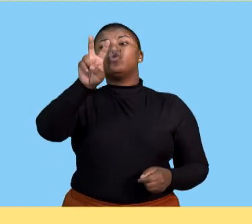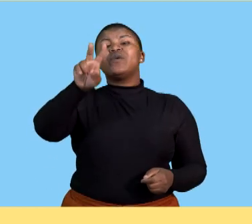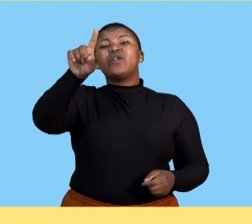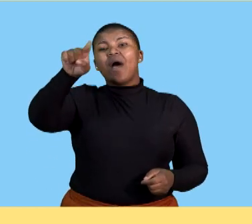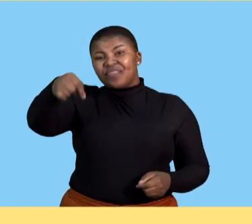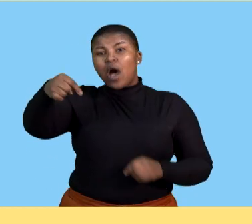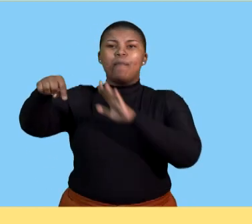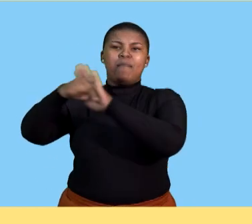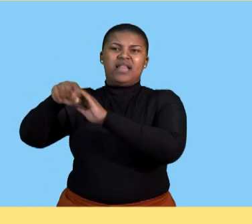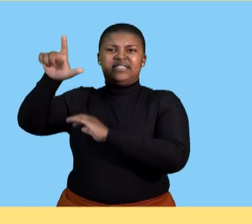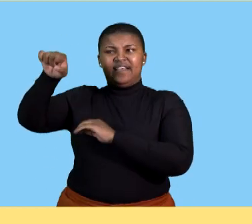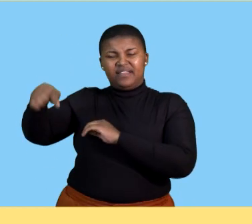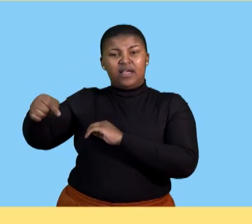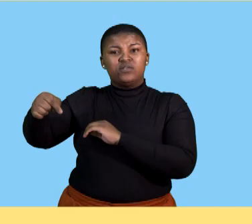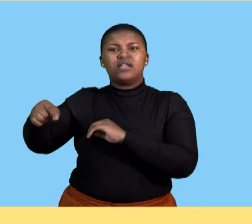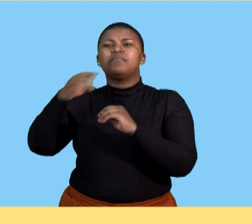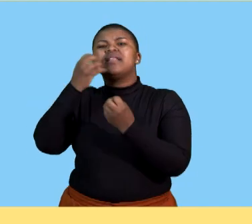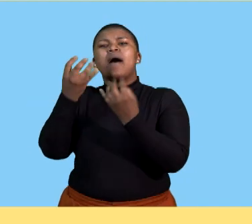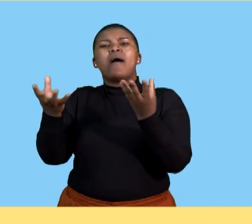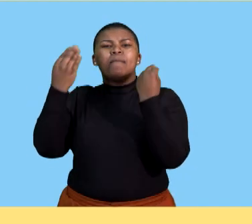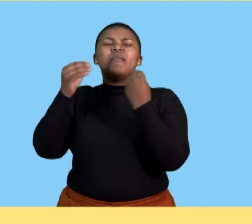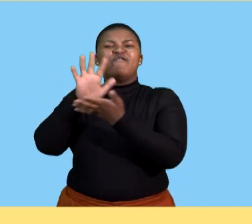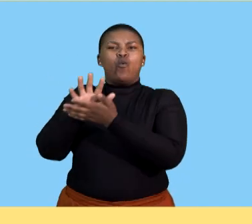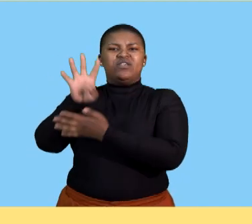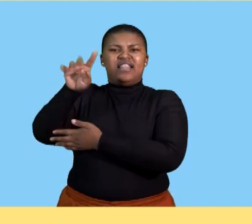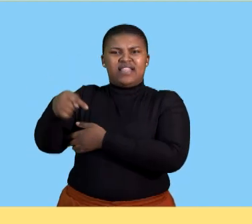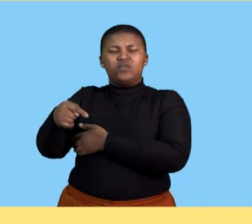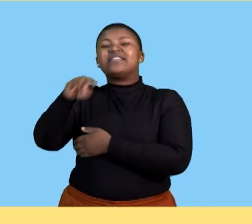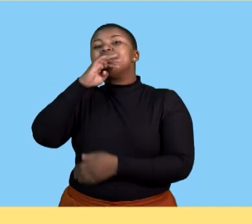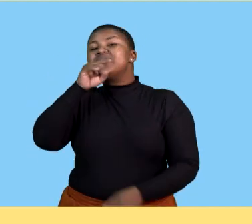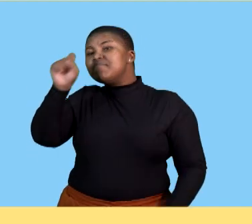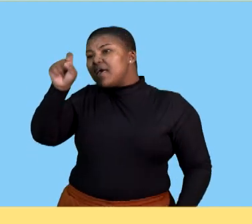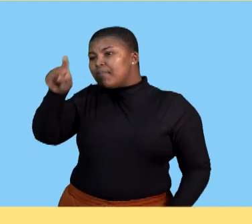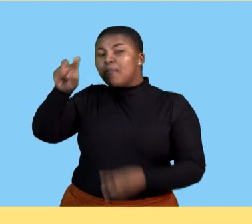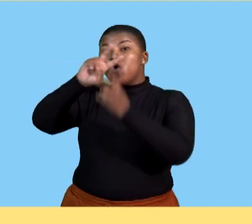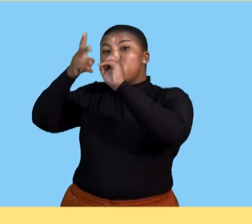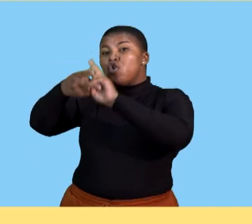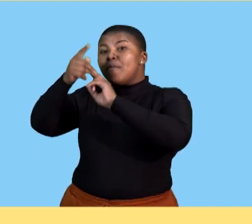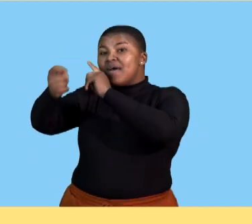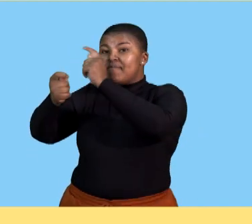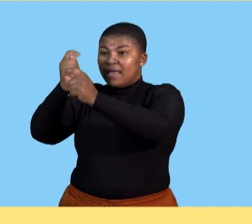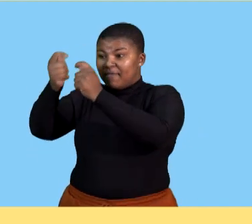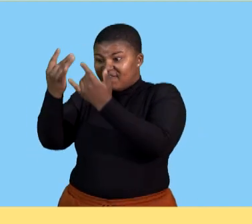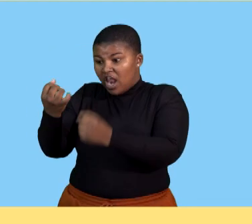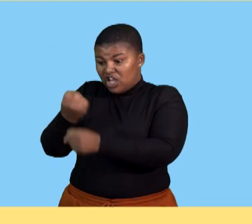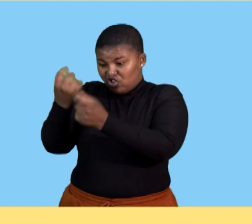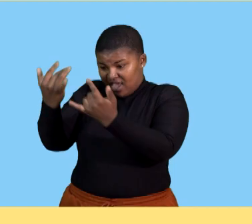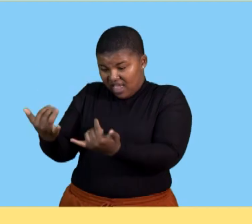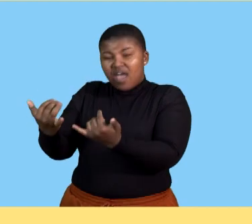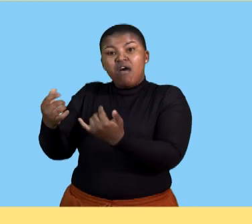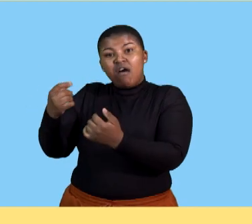minus 7, I remain with 14,000. That simply means the loan repayment in this financial year